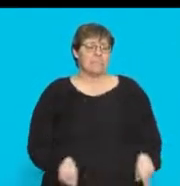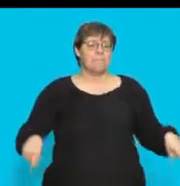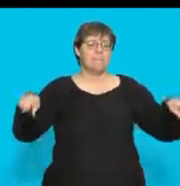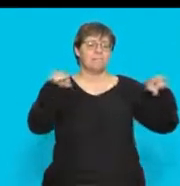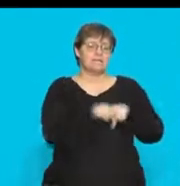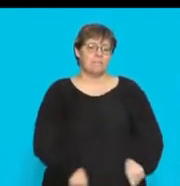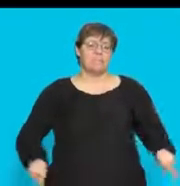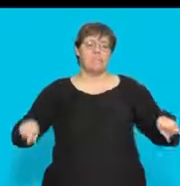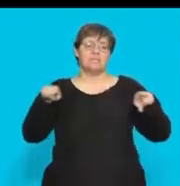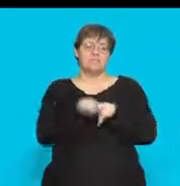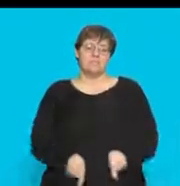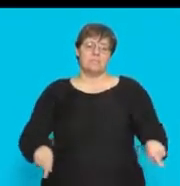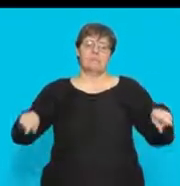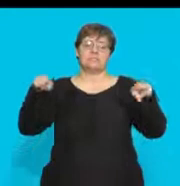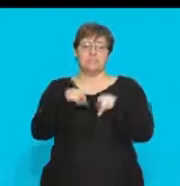thing,